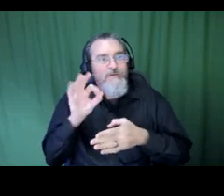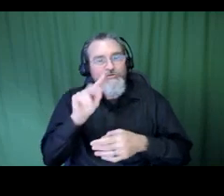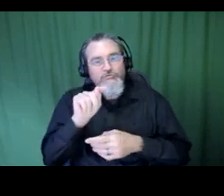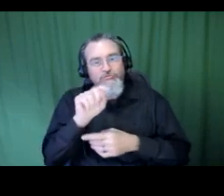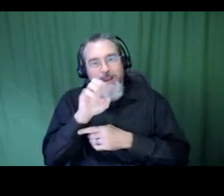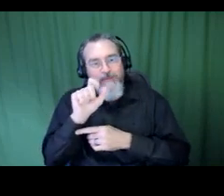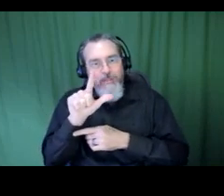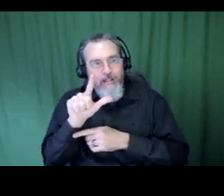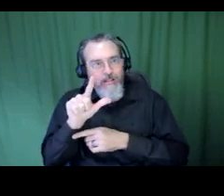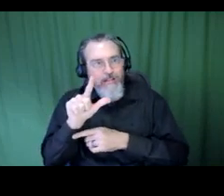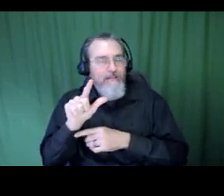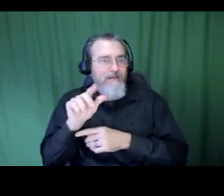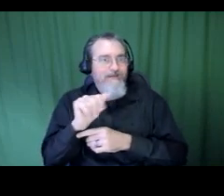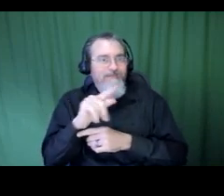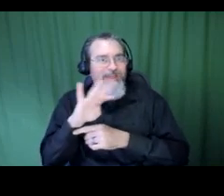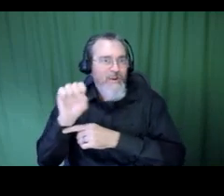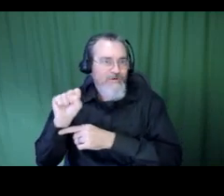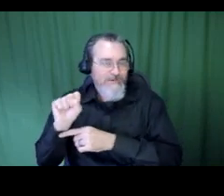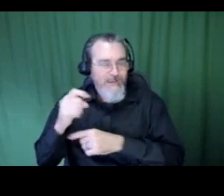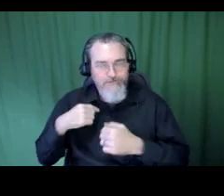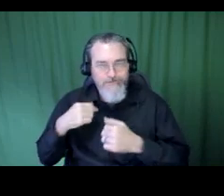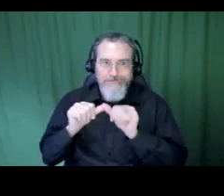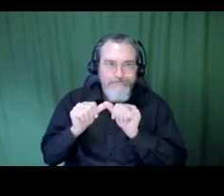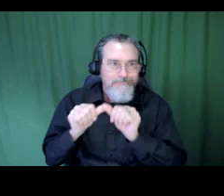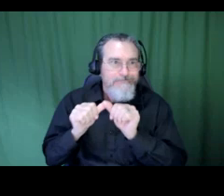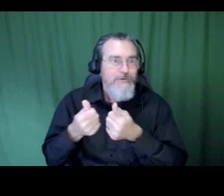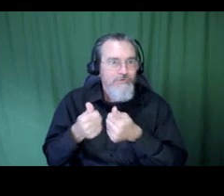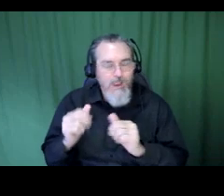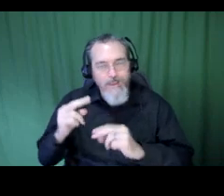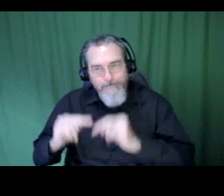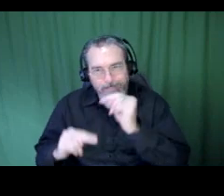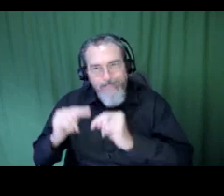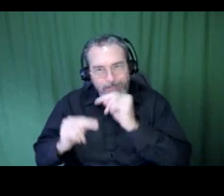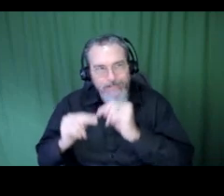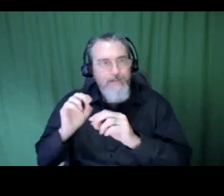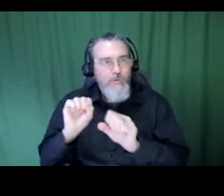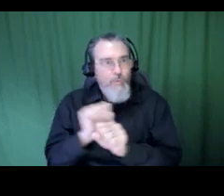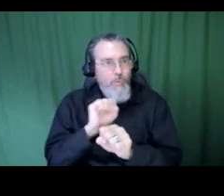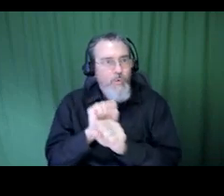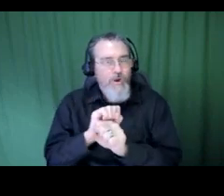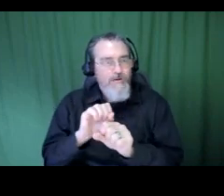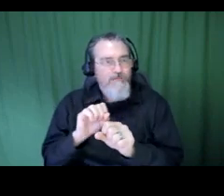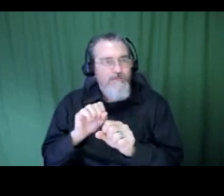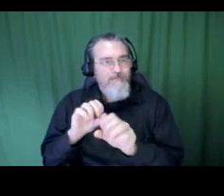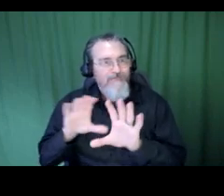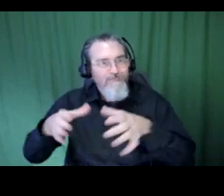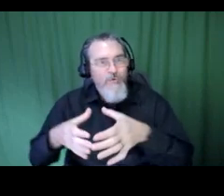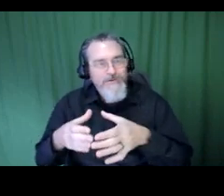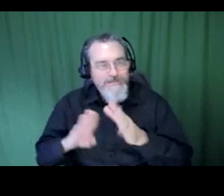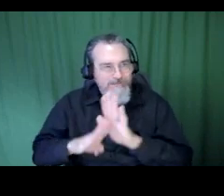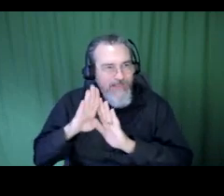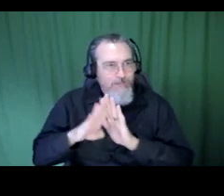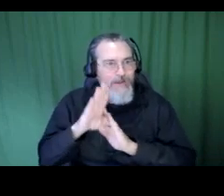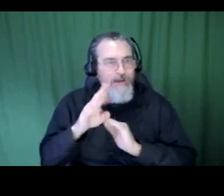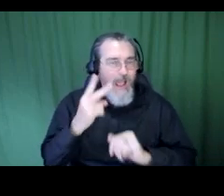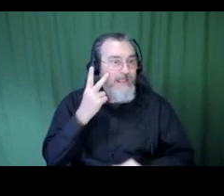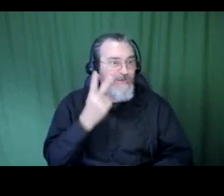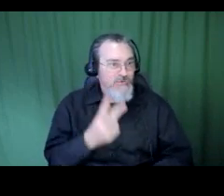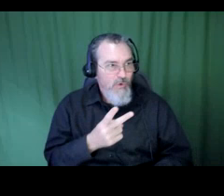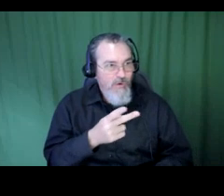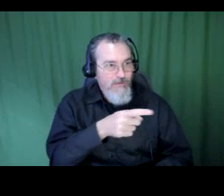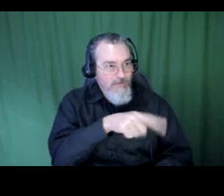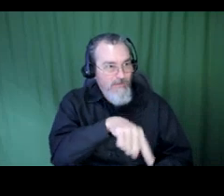I was consistently trying to build, was workforce development. I saw the plan that Maya and Irene had, and it was something I had